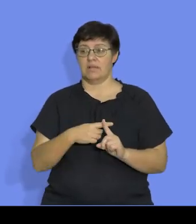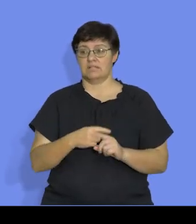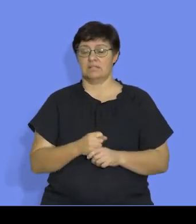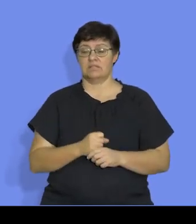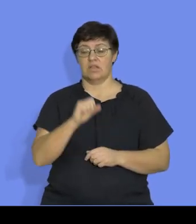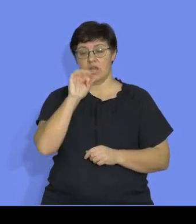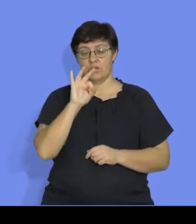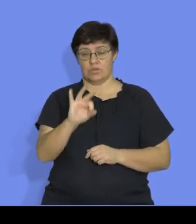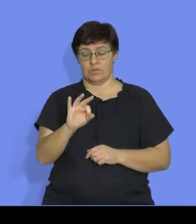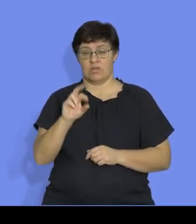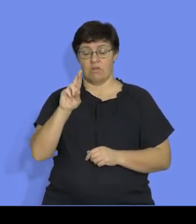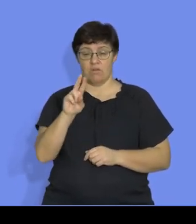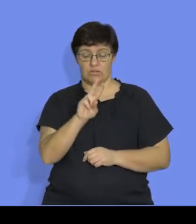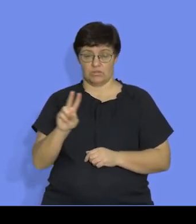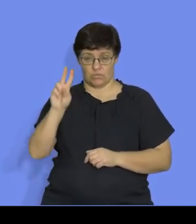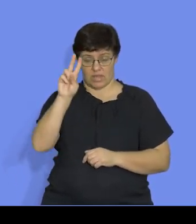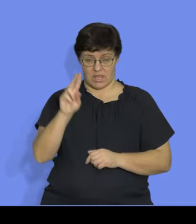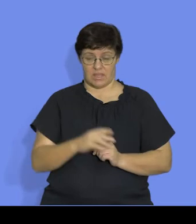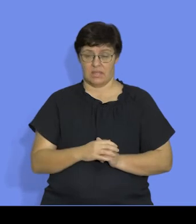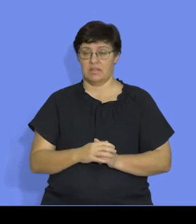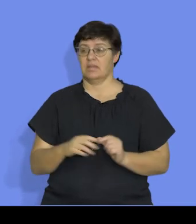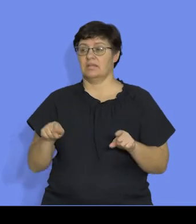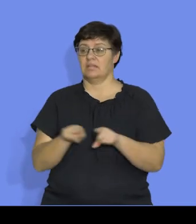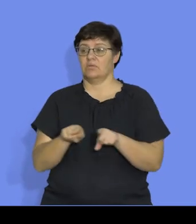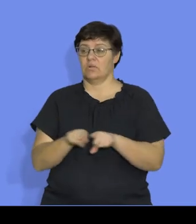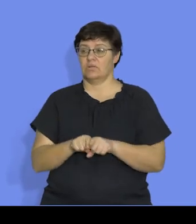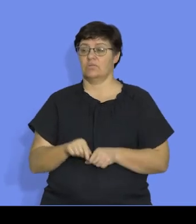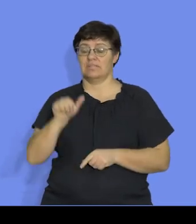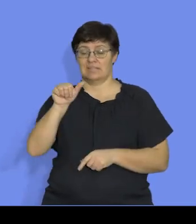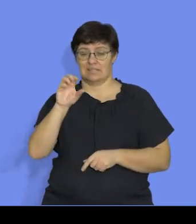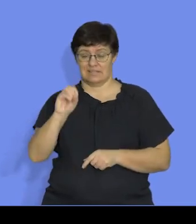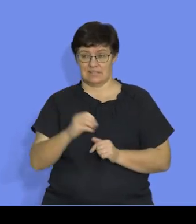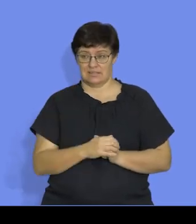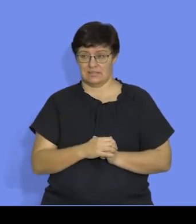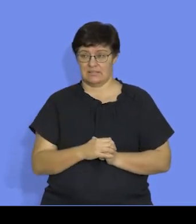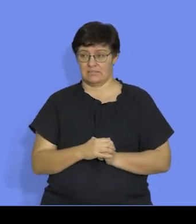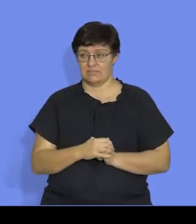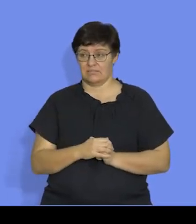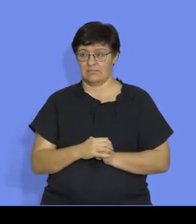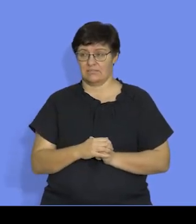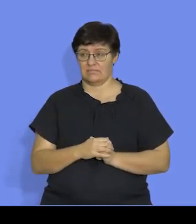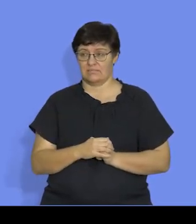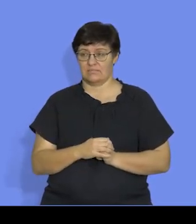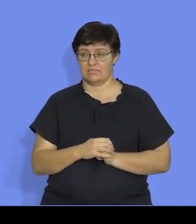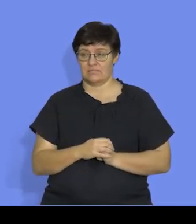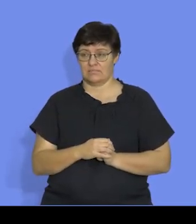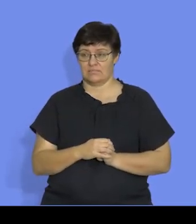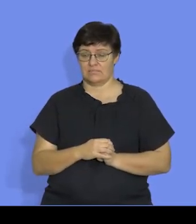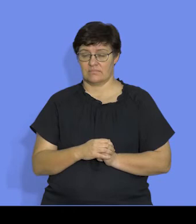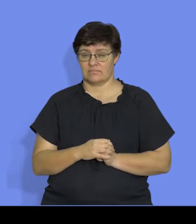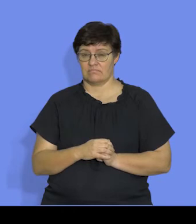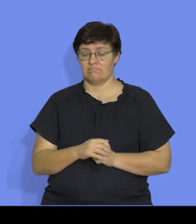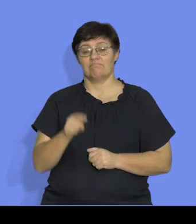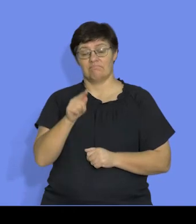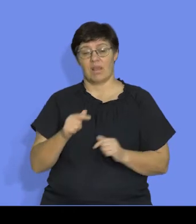plus 3R squared is equal to 60. In order